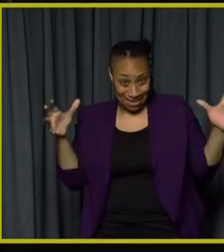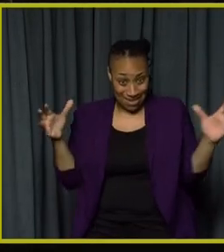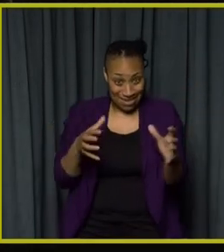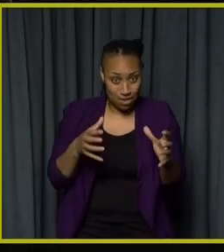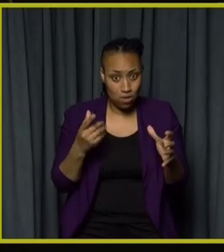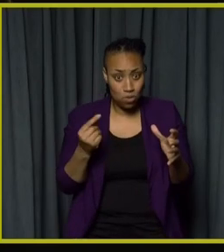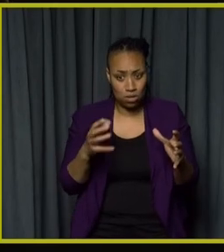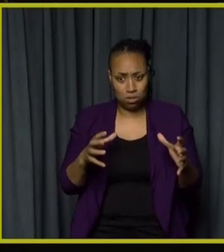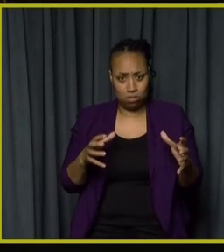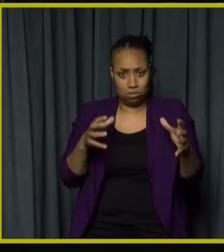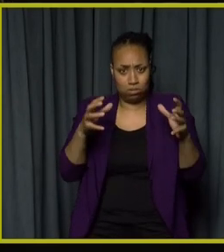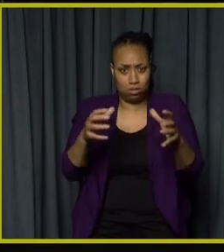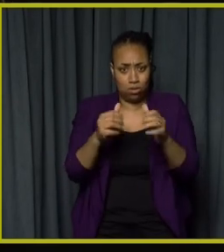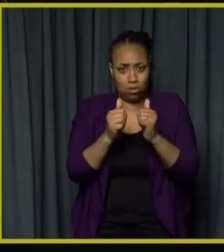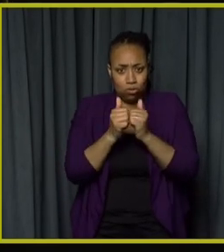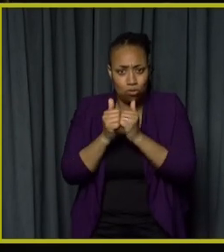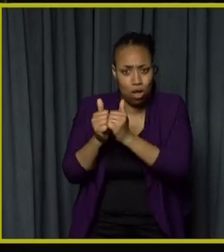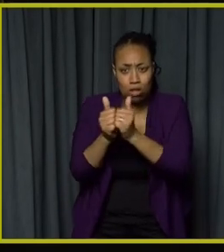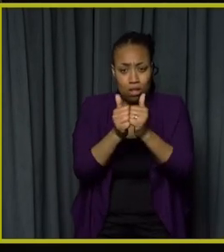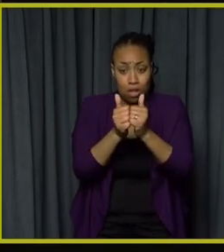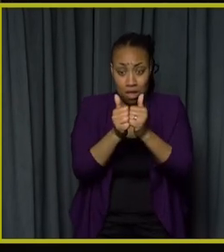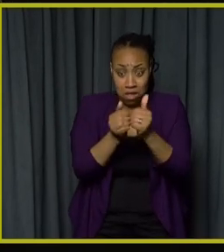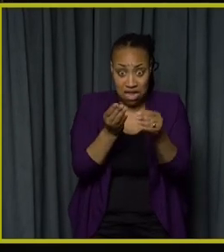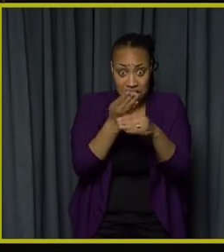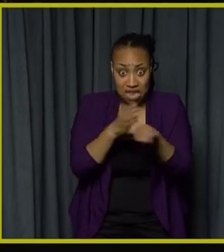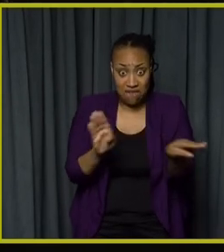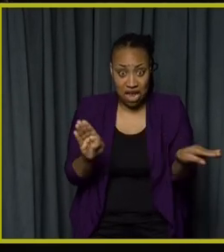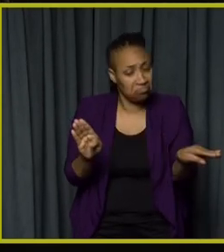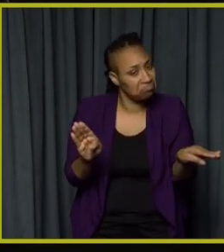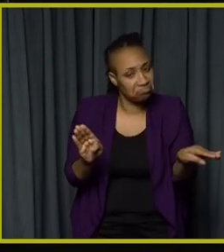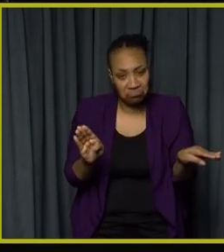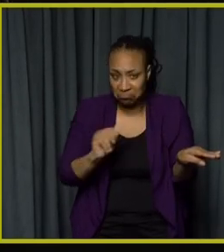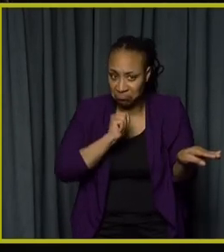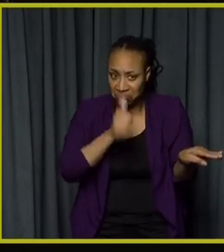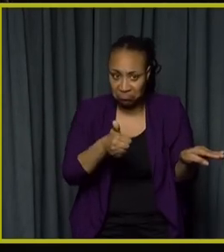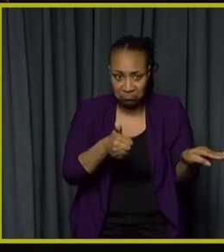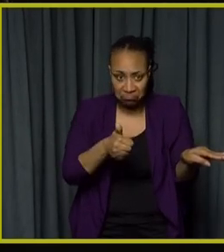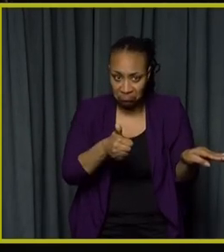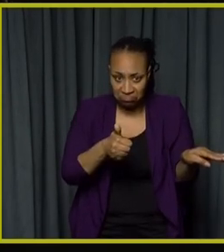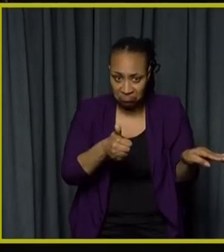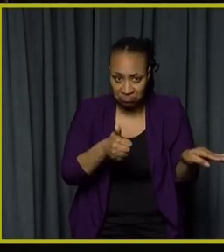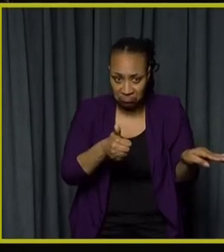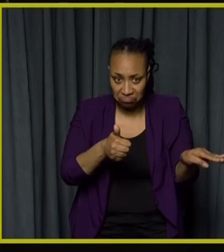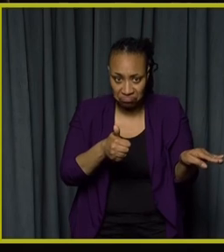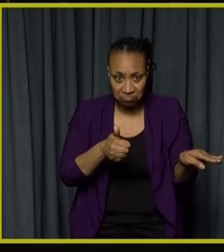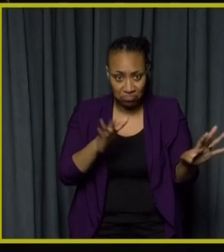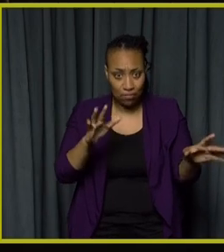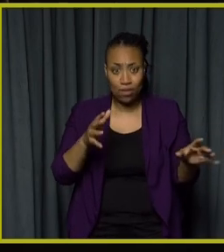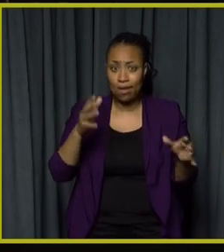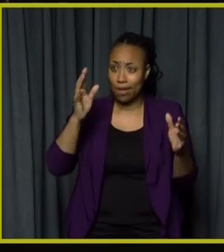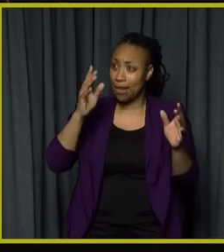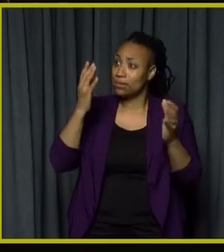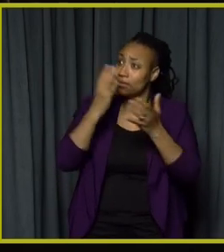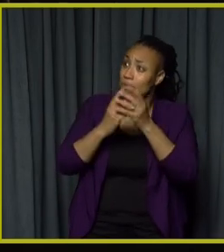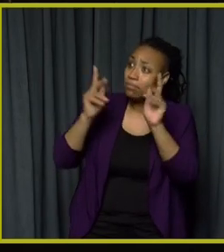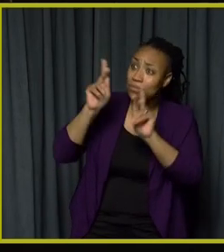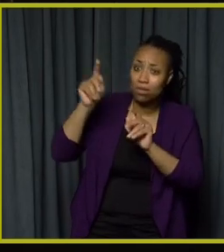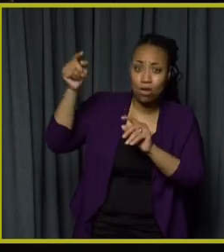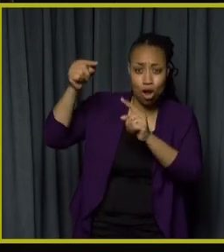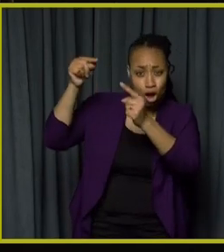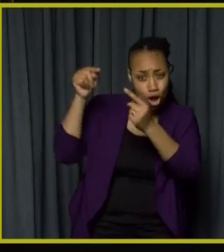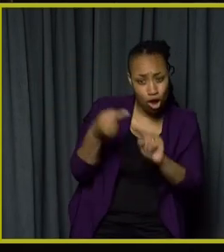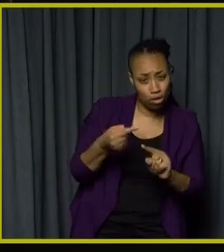is somebody's been hurting our people, and it's gone on far too long. We won't be silent anymore. It